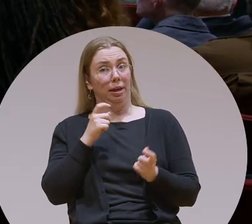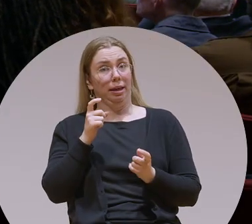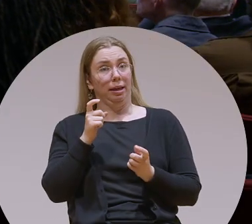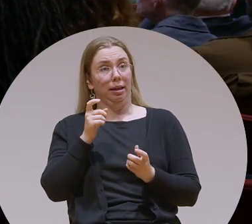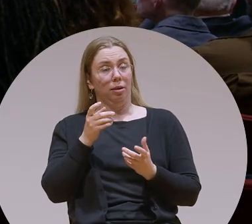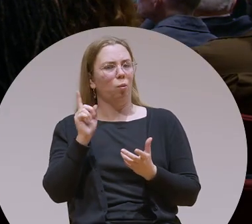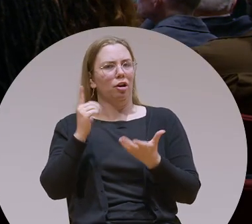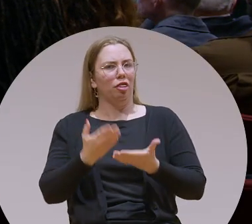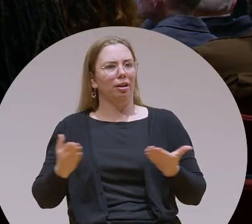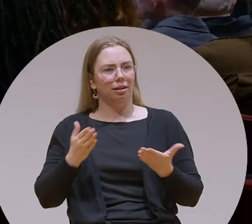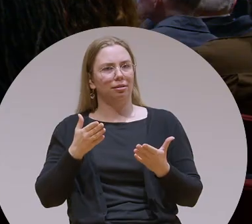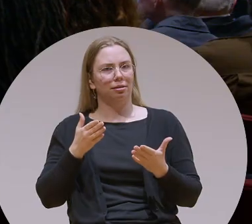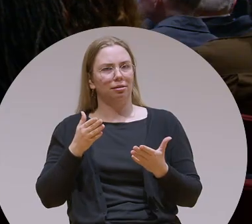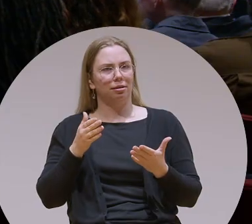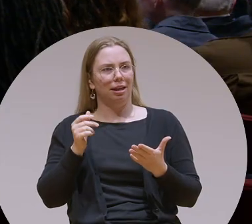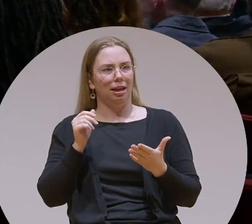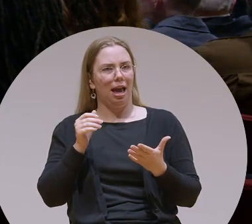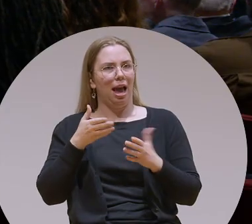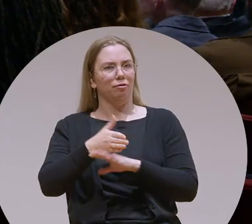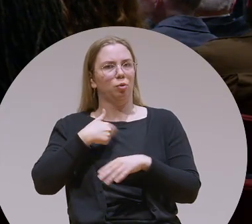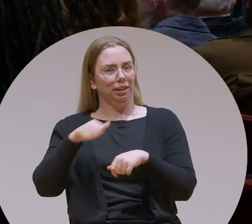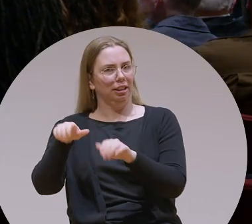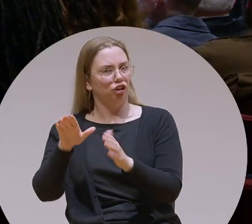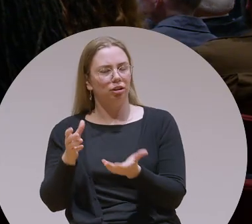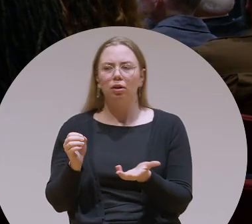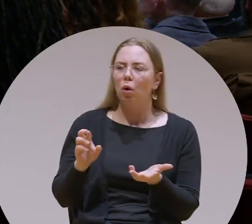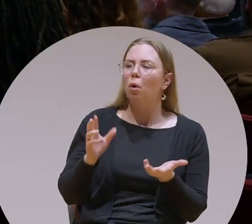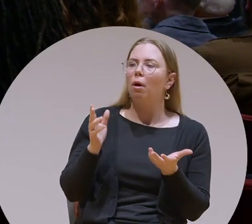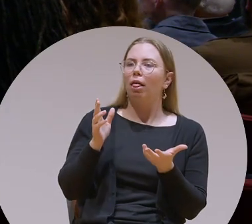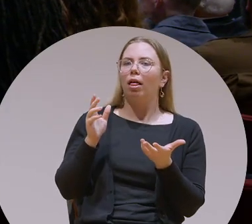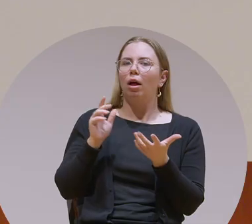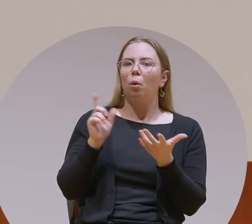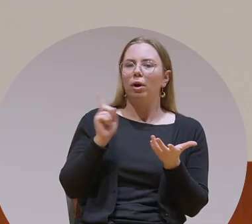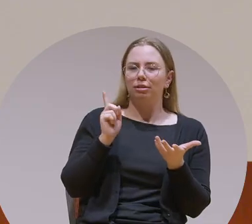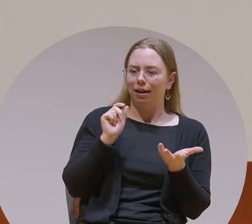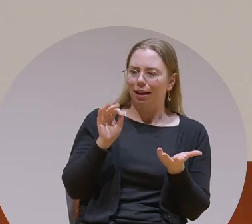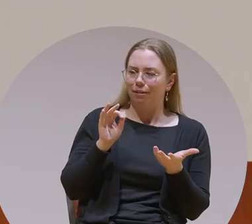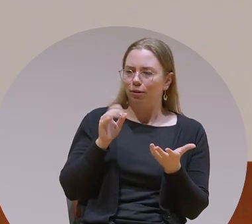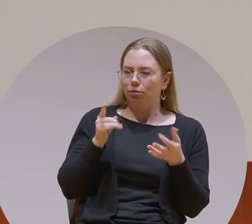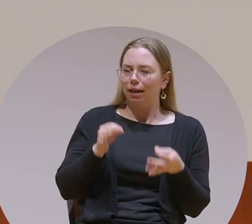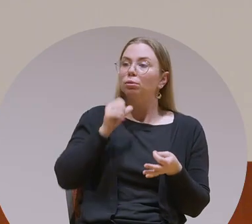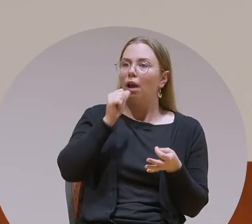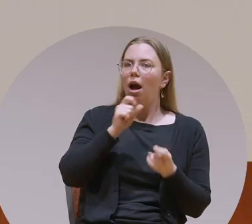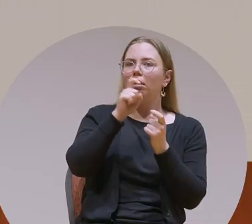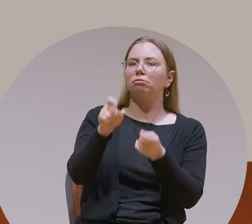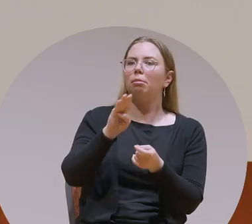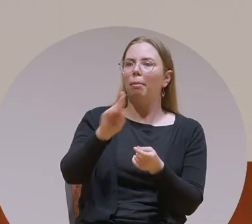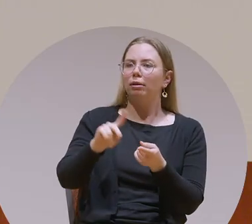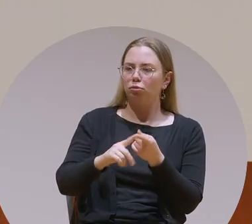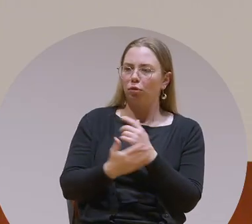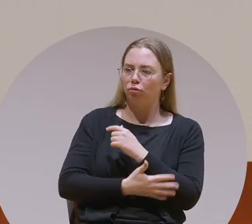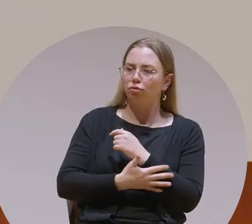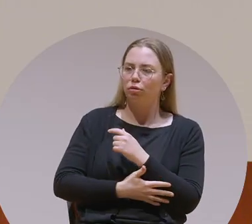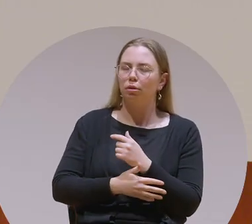what determines deaccession aside from items that need to be repatriated? Okay, so when objects